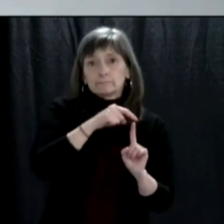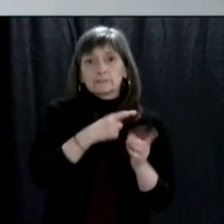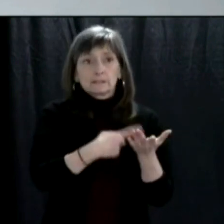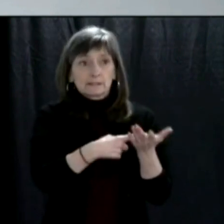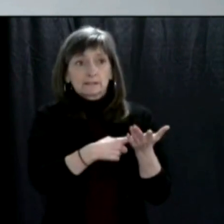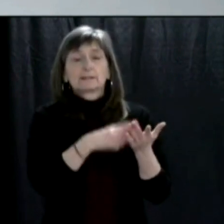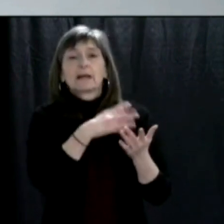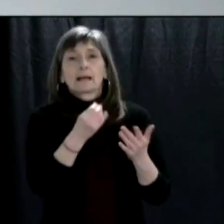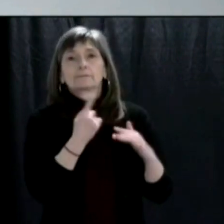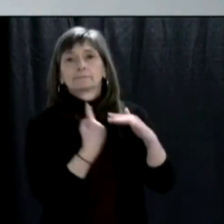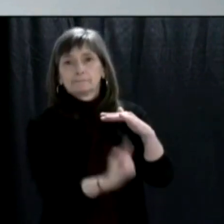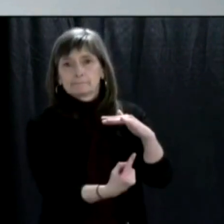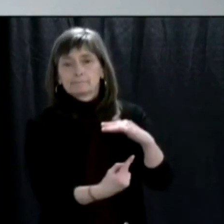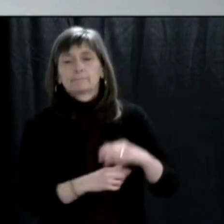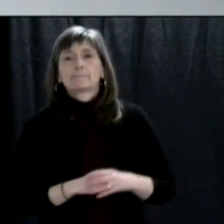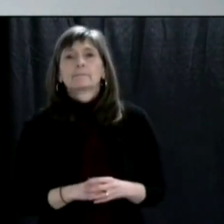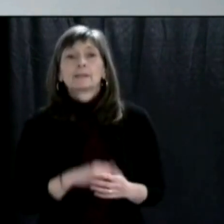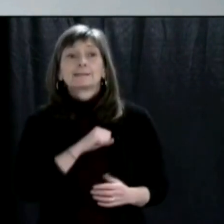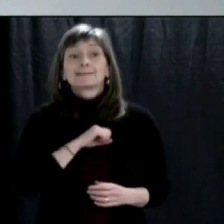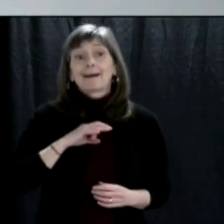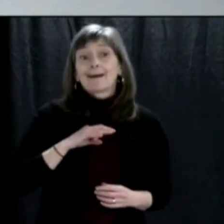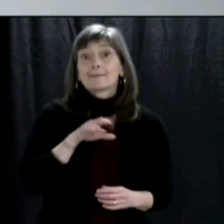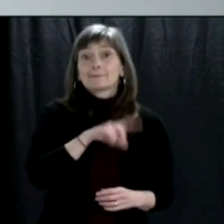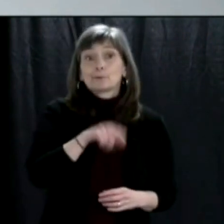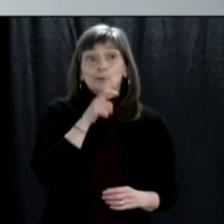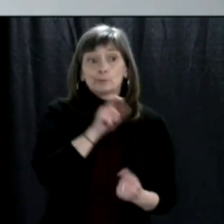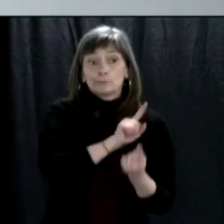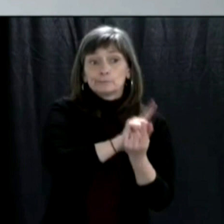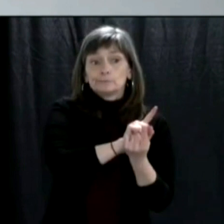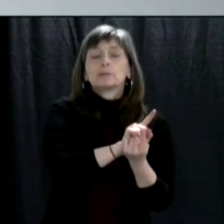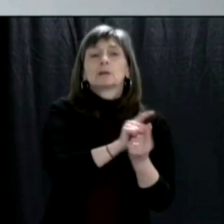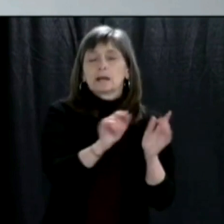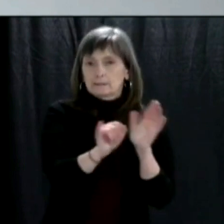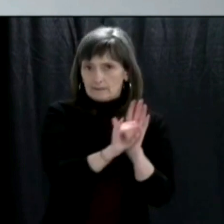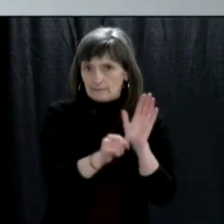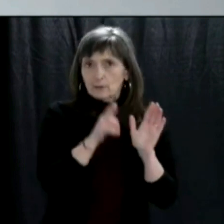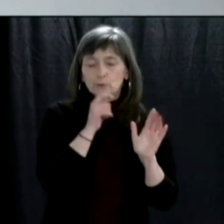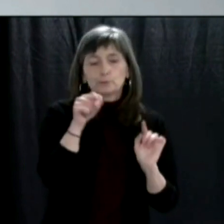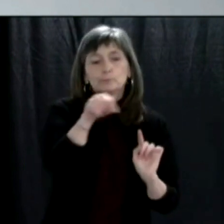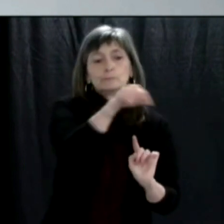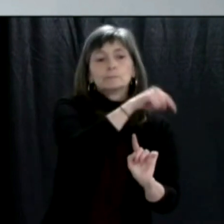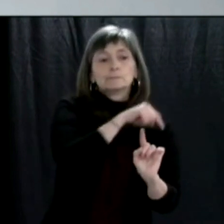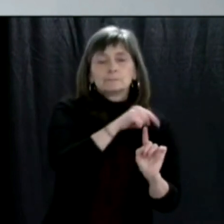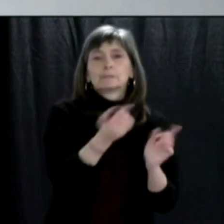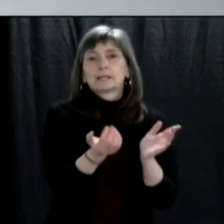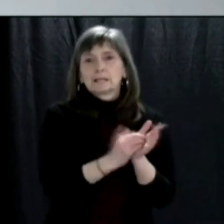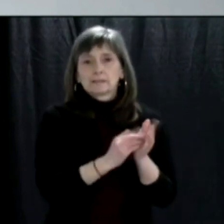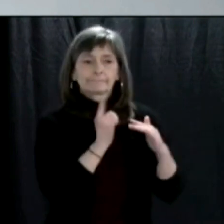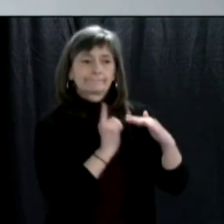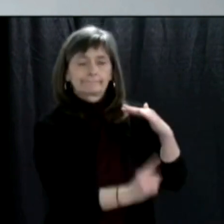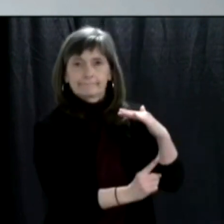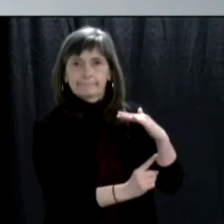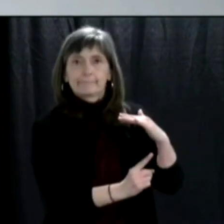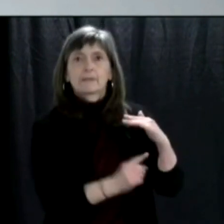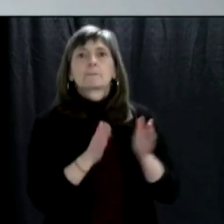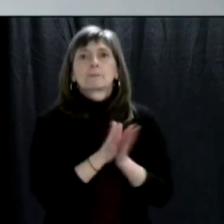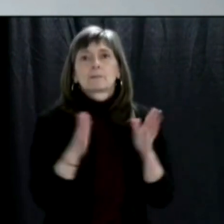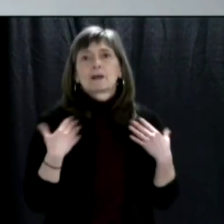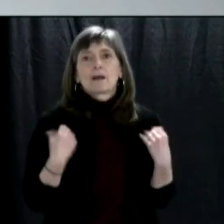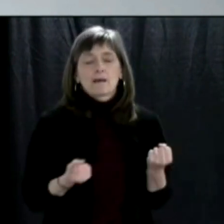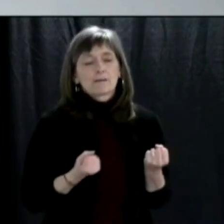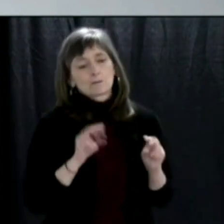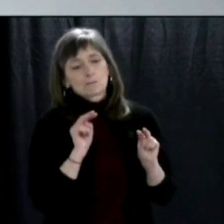had close contact with the confirmed case have been identified. They are currently in self-isolation and are being followed up by public